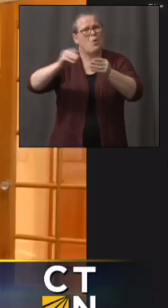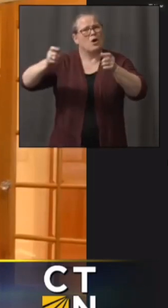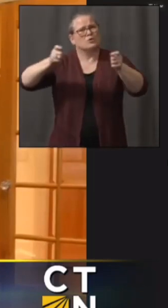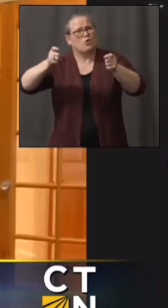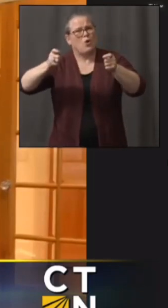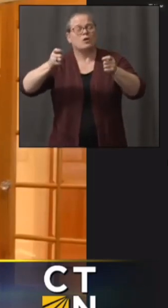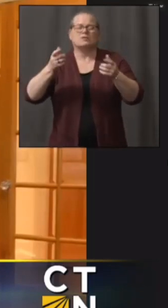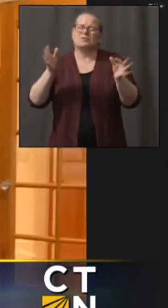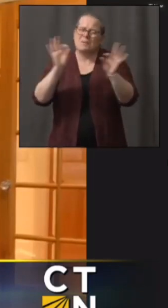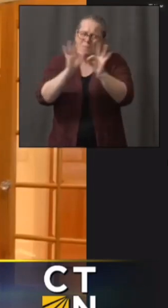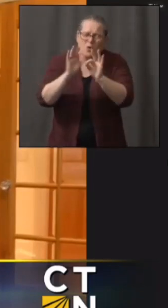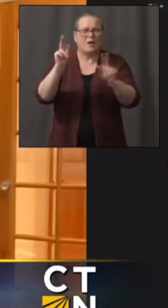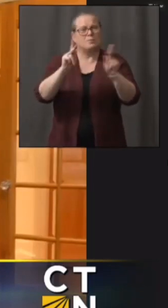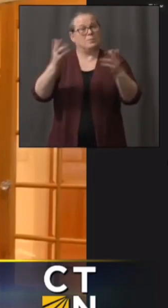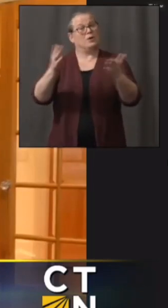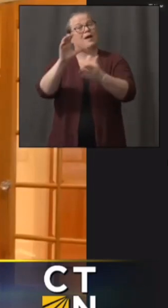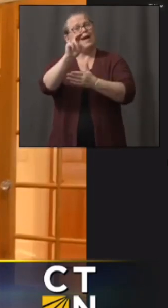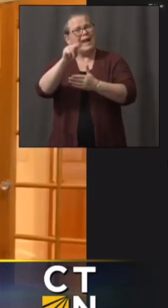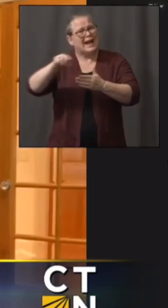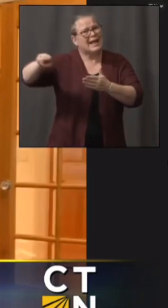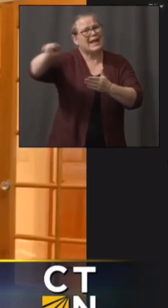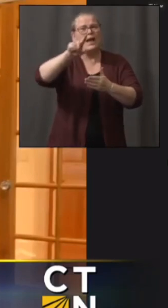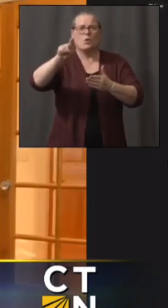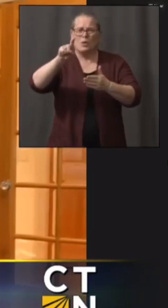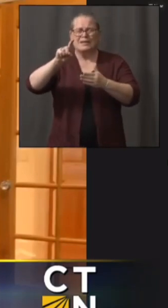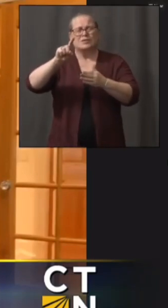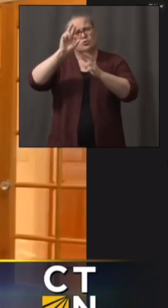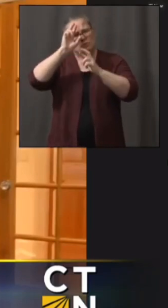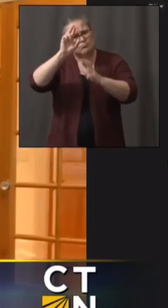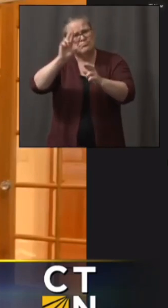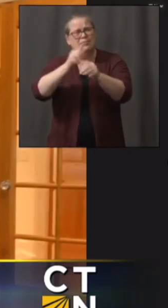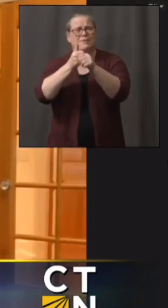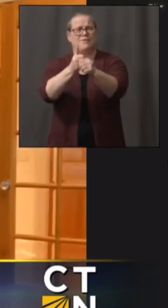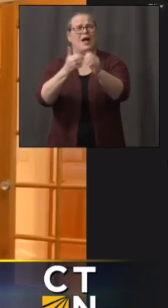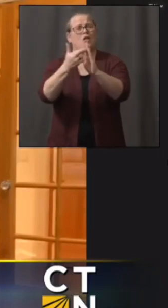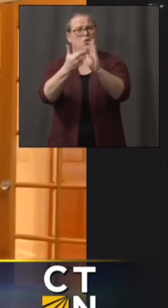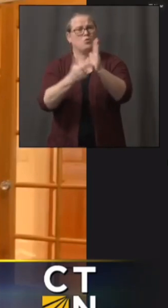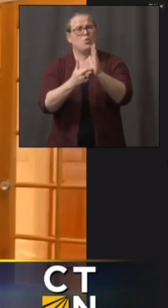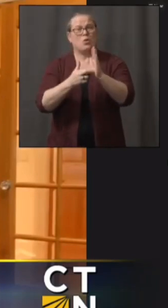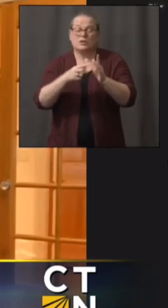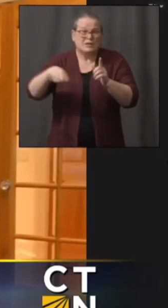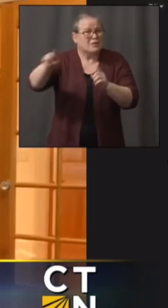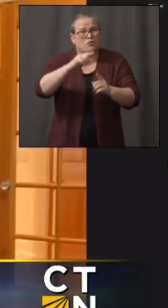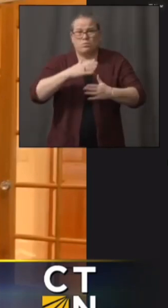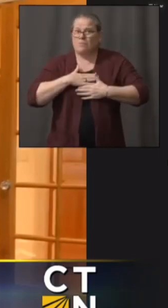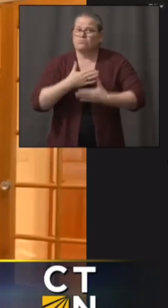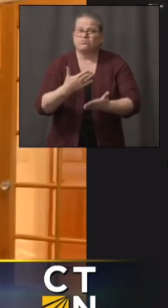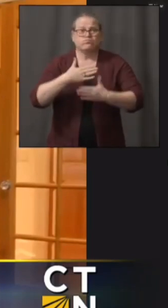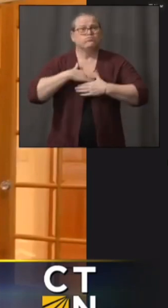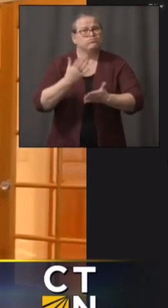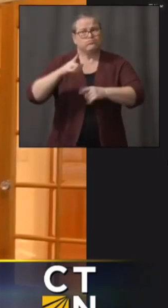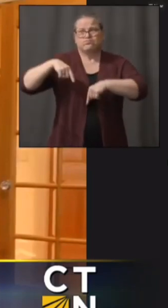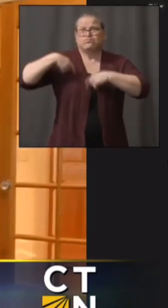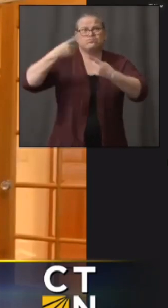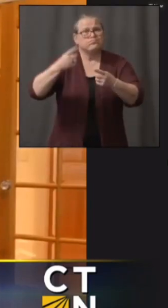people of Connecticut to step up, as they have done so many times through this pandemic during this holiday season. Yeah, well said.